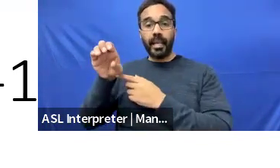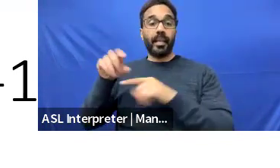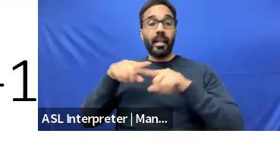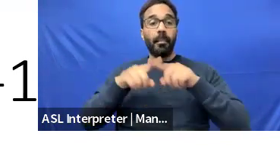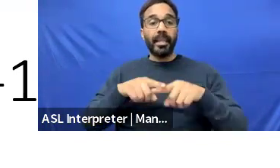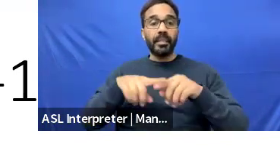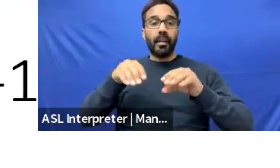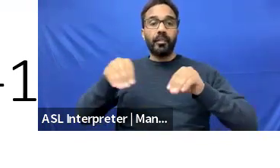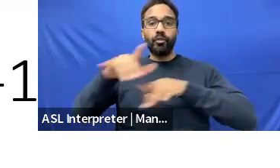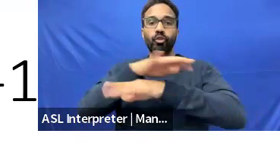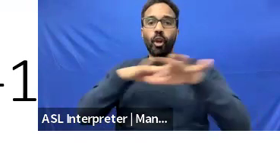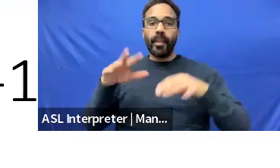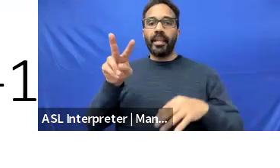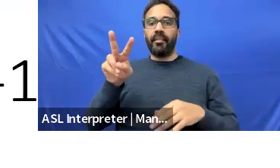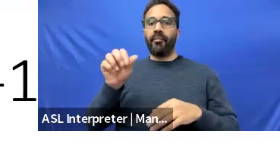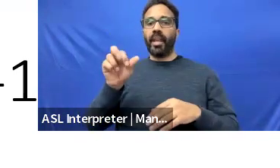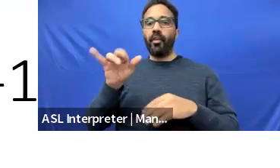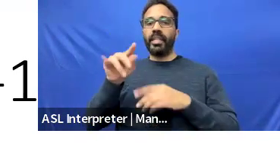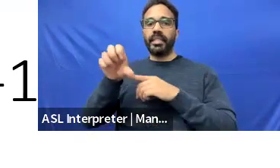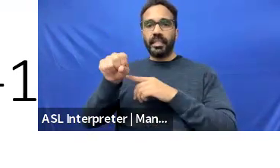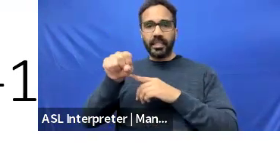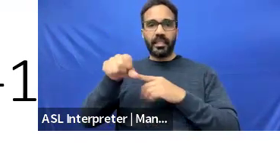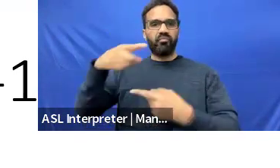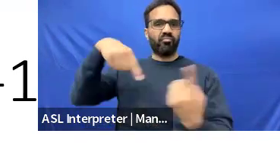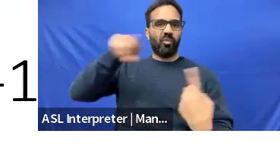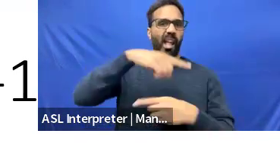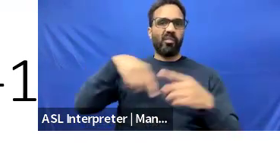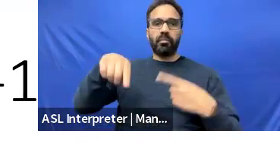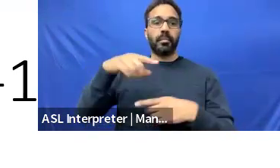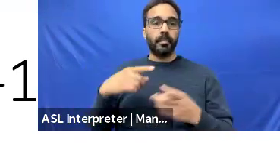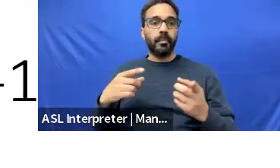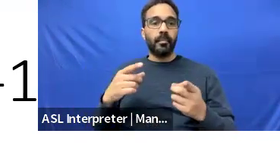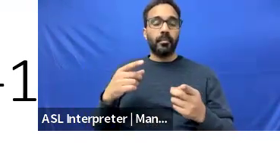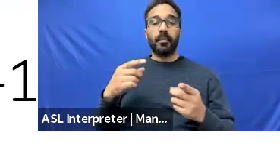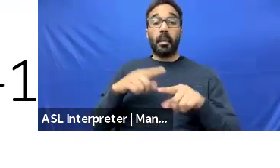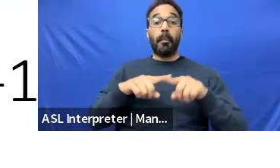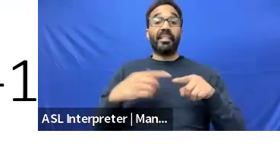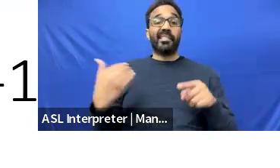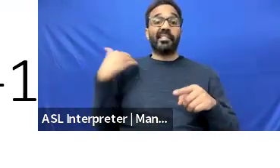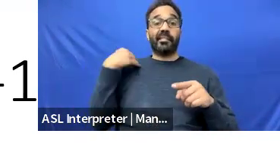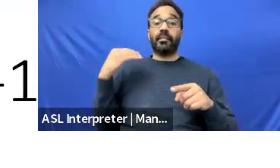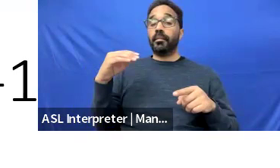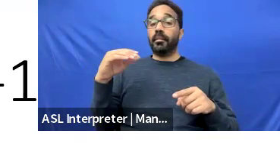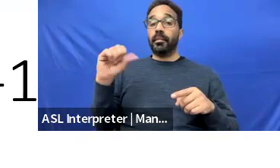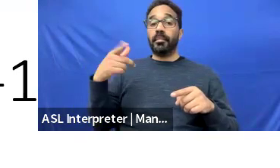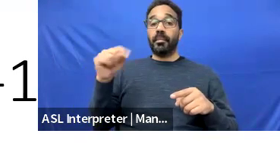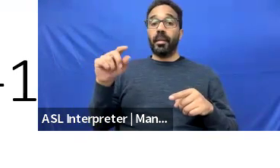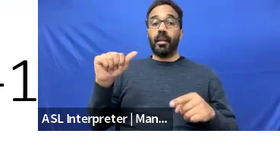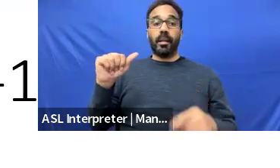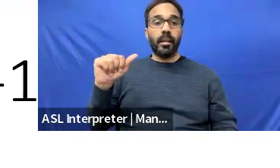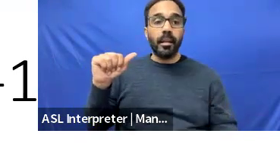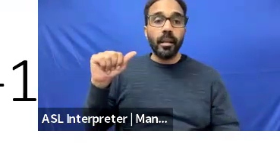with this new COVID vaccine that we saw last year around September was the Omicron got thrown into that